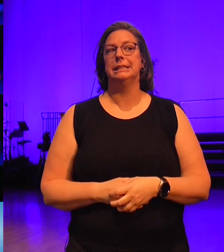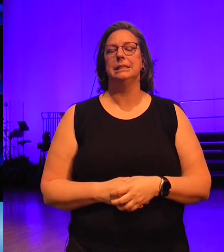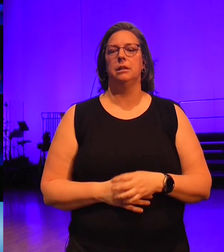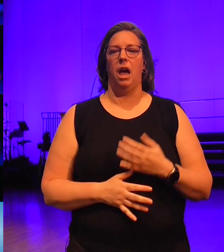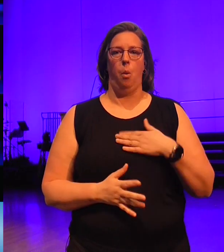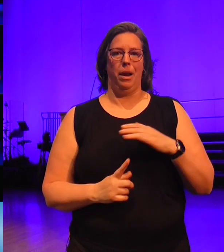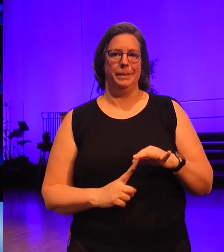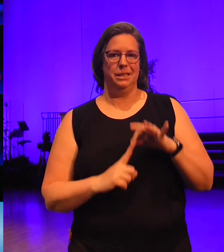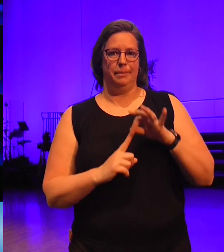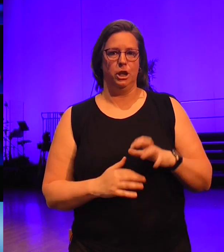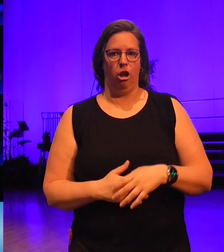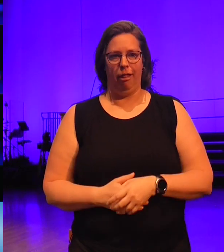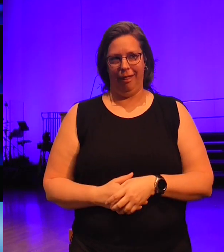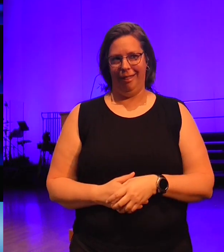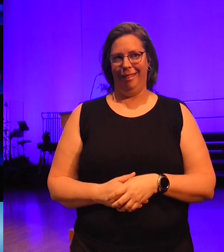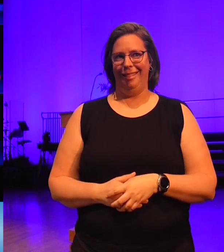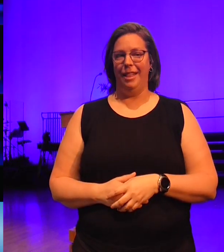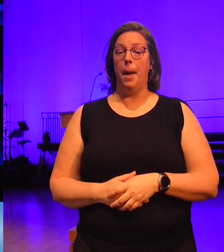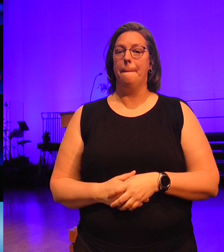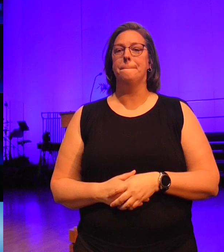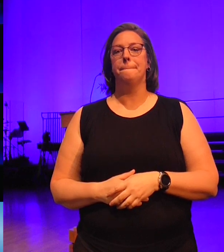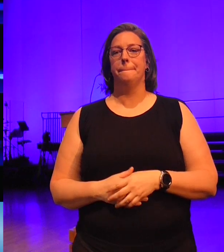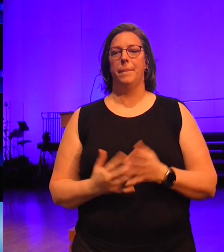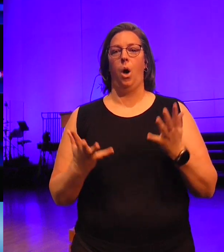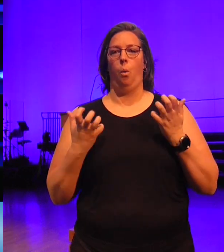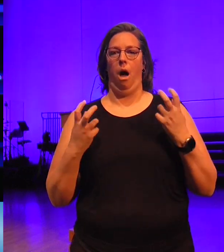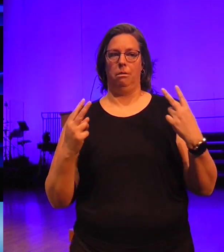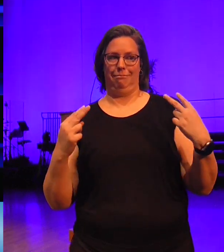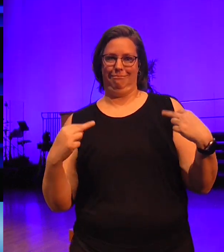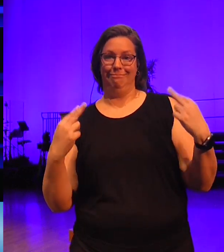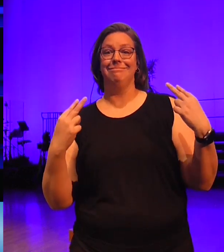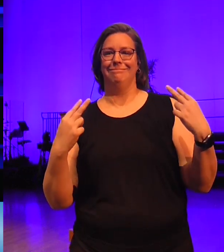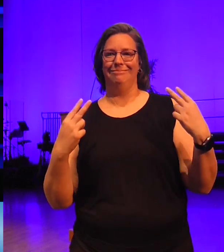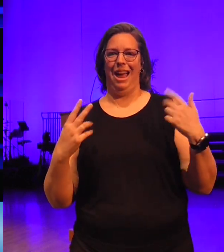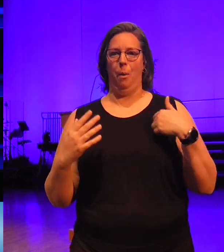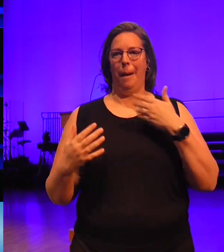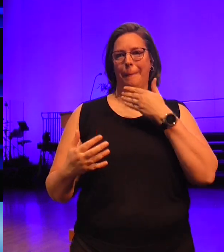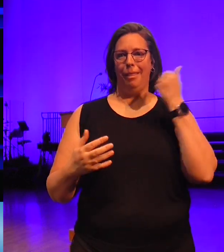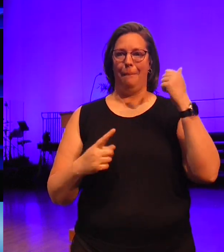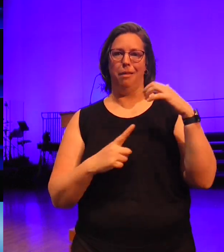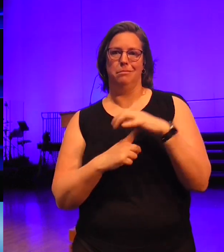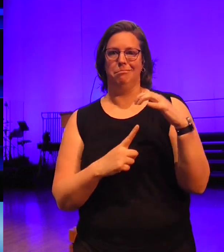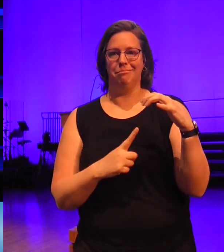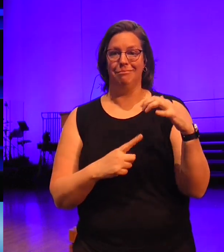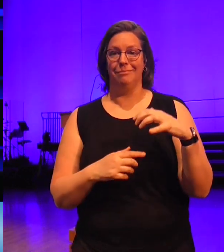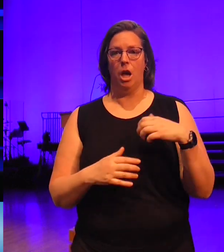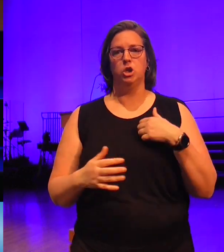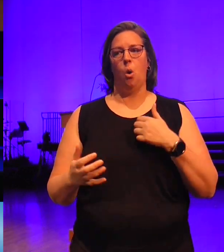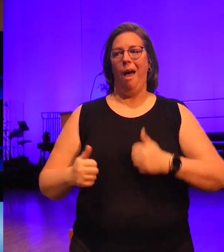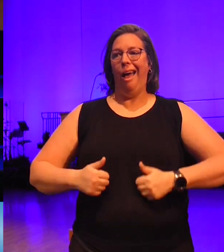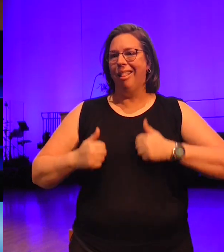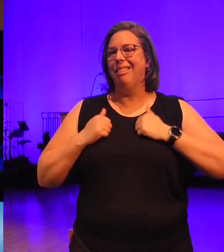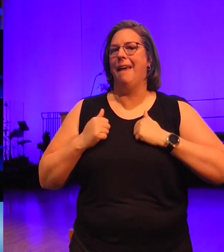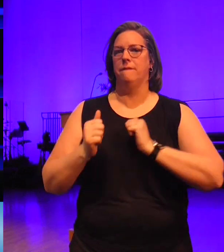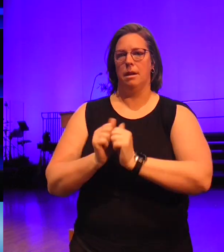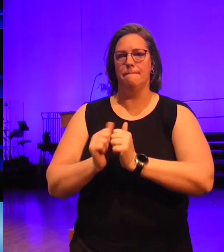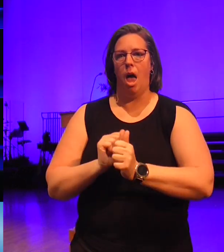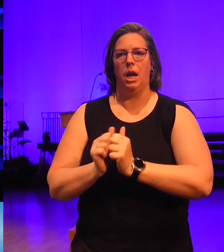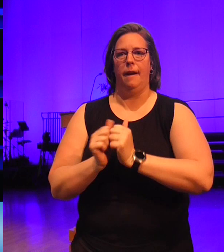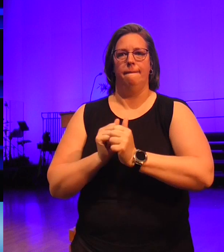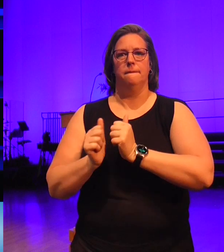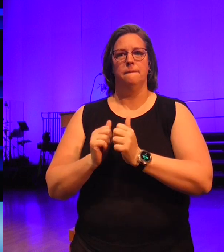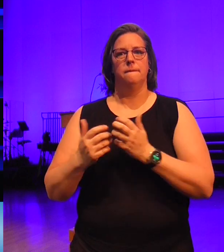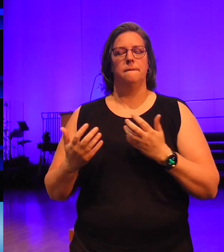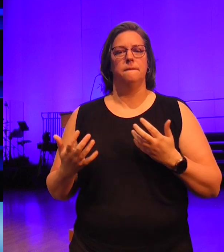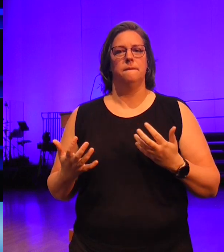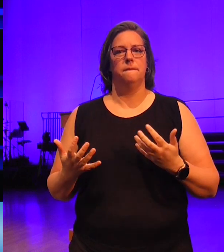special, where you want to be the best, and so you live your life in this competitive spirit as opposed to seeing people